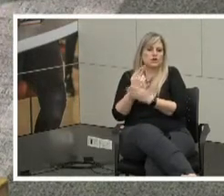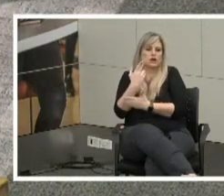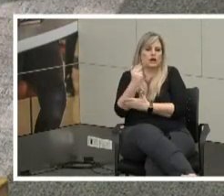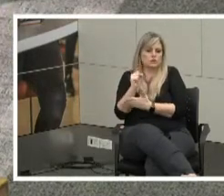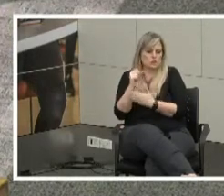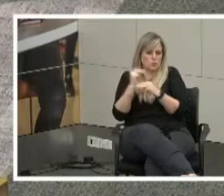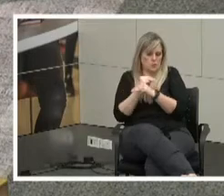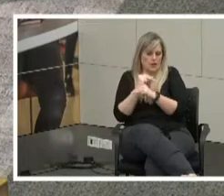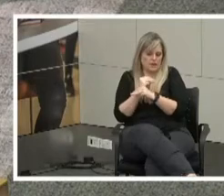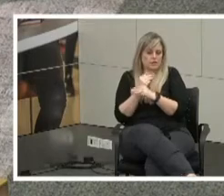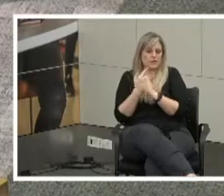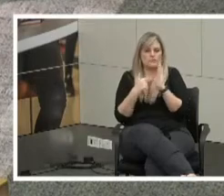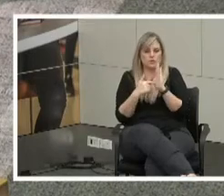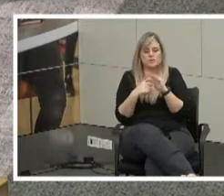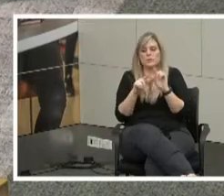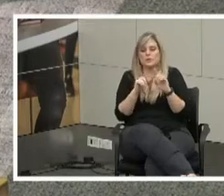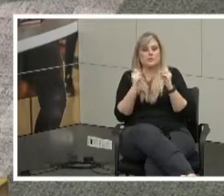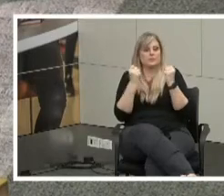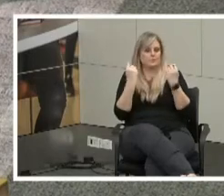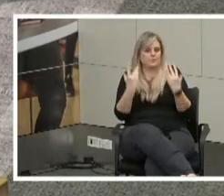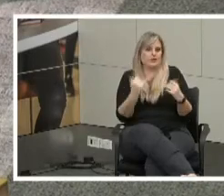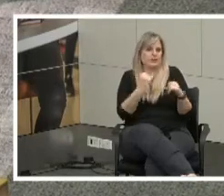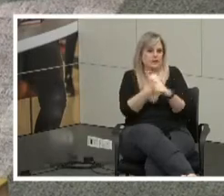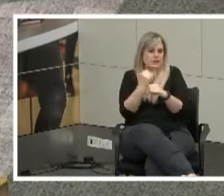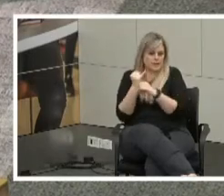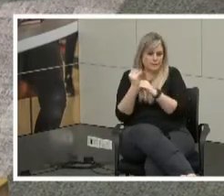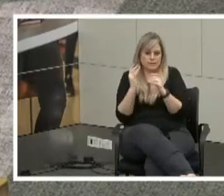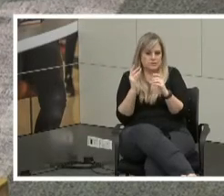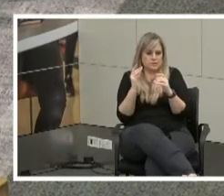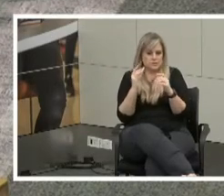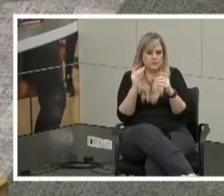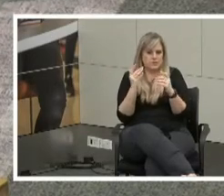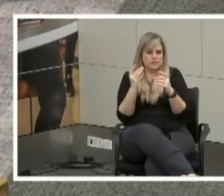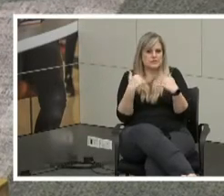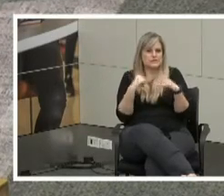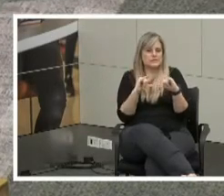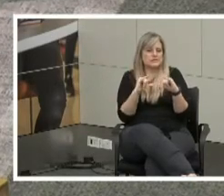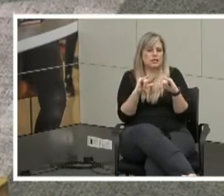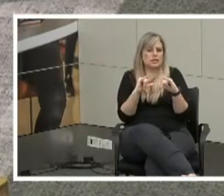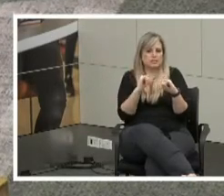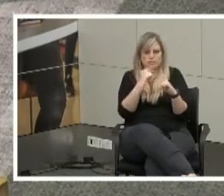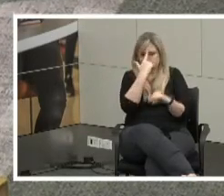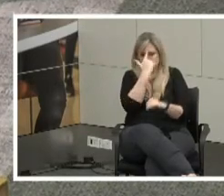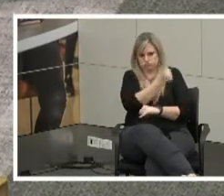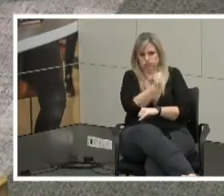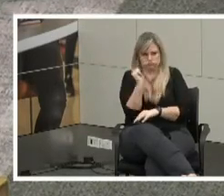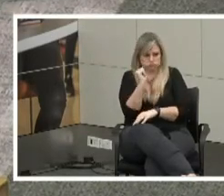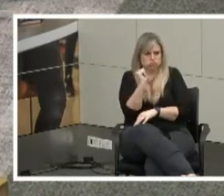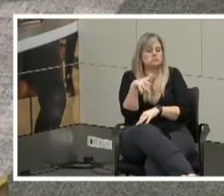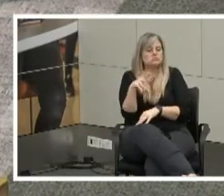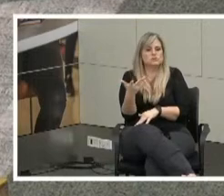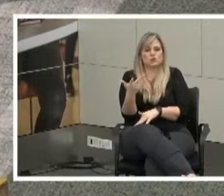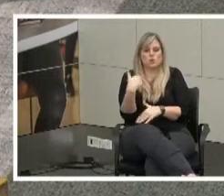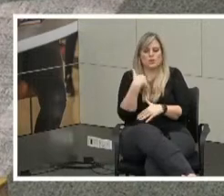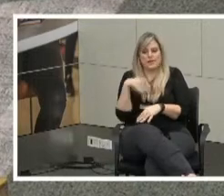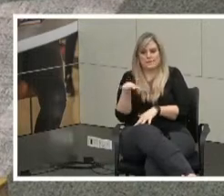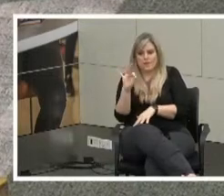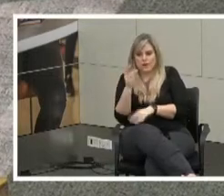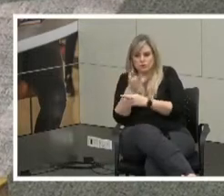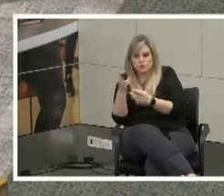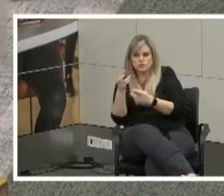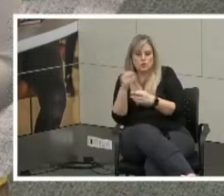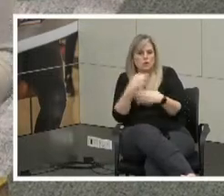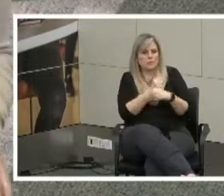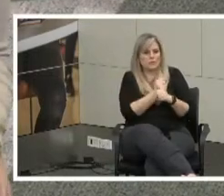we um many campuses kind of have not you know still do their own thing and have you know either found resources or